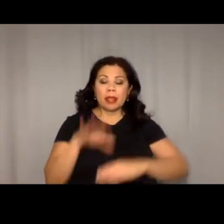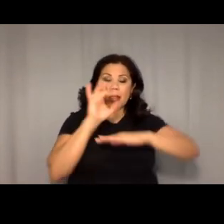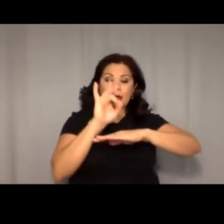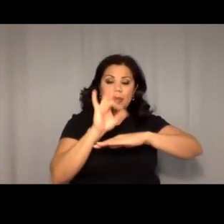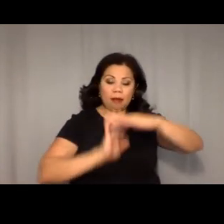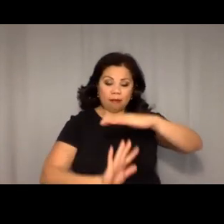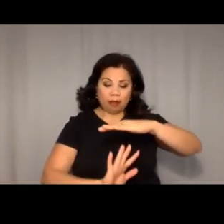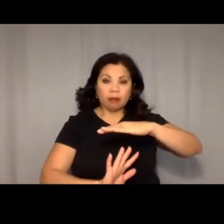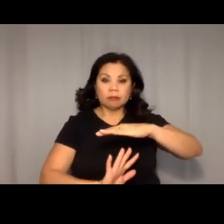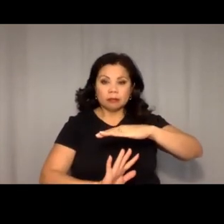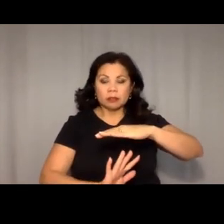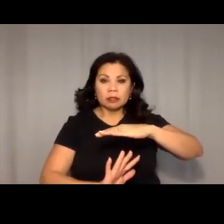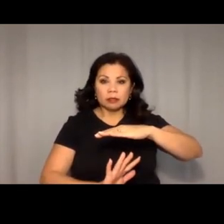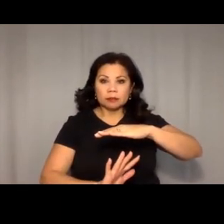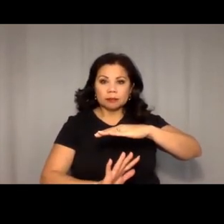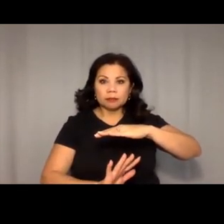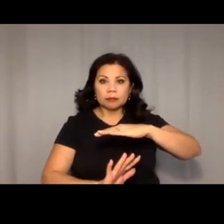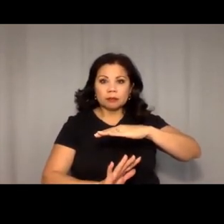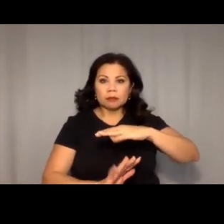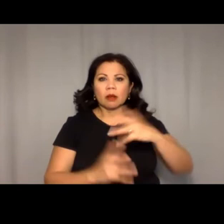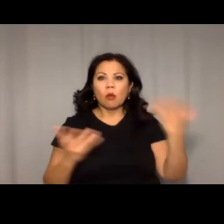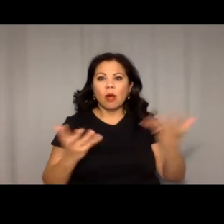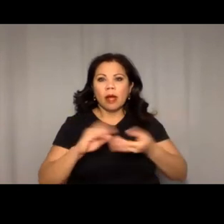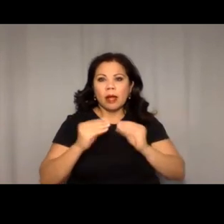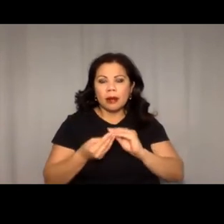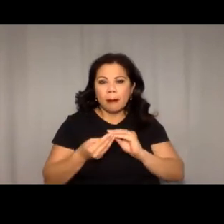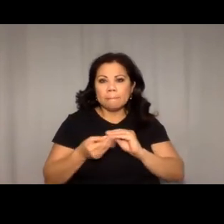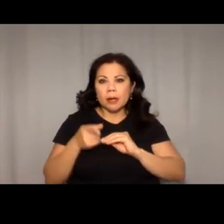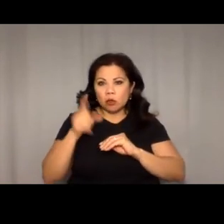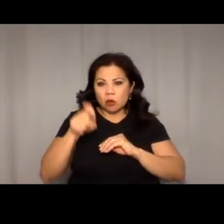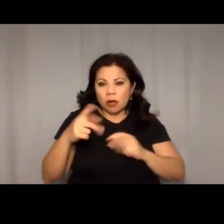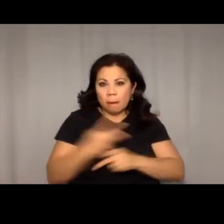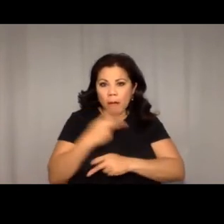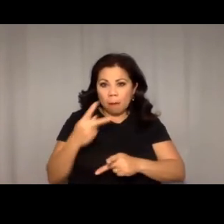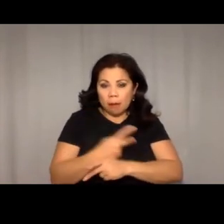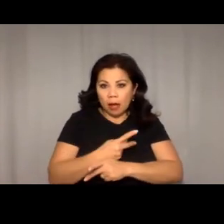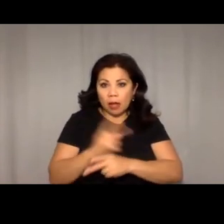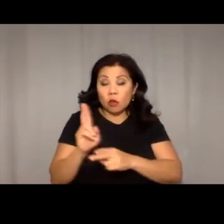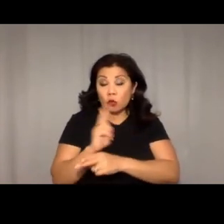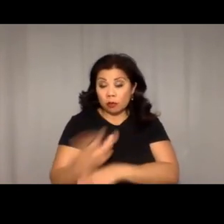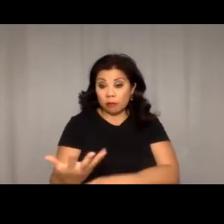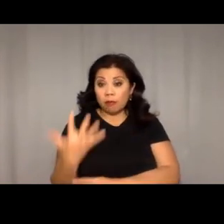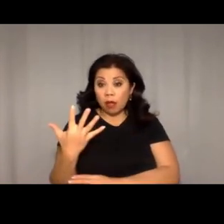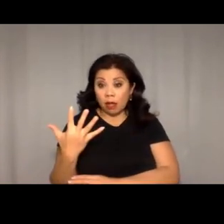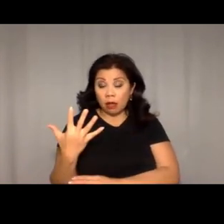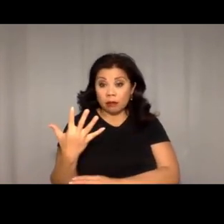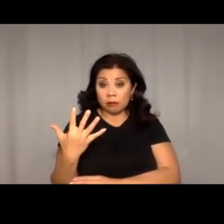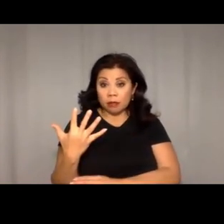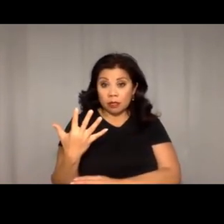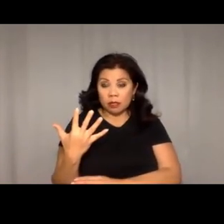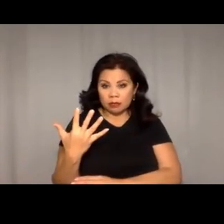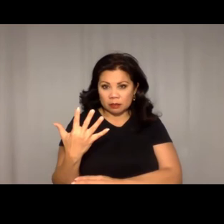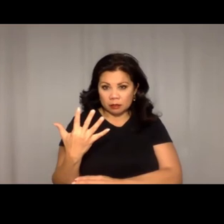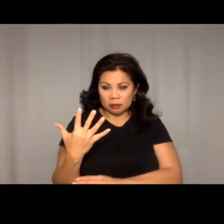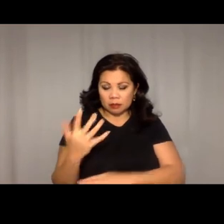fifths, okay, it says, what number do you need to multiply by 5? So by